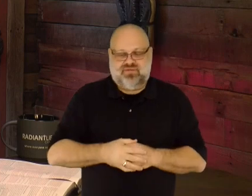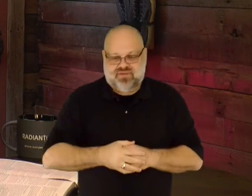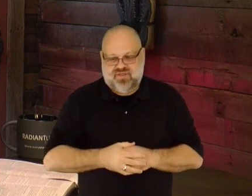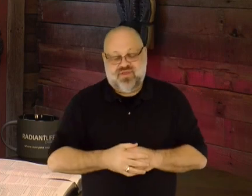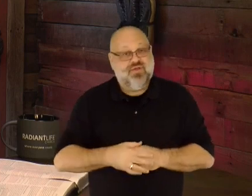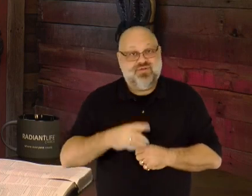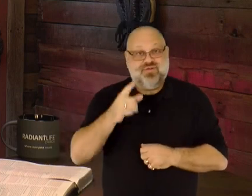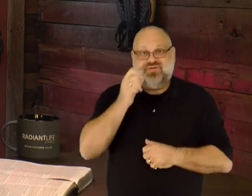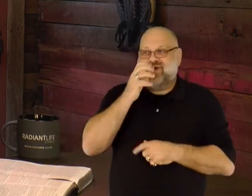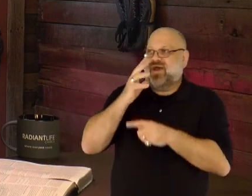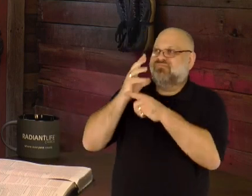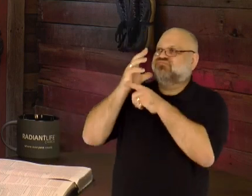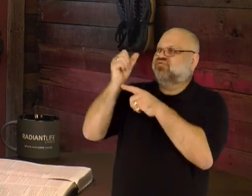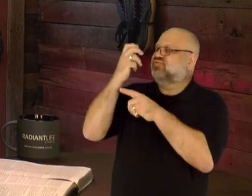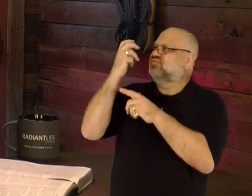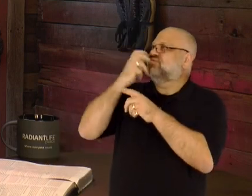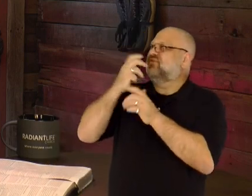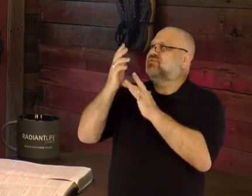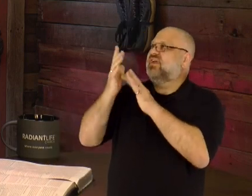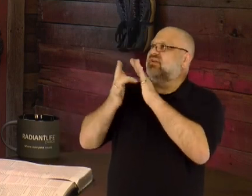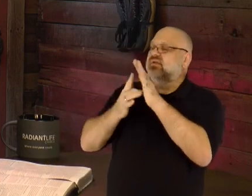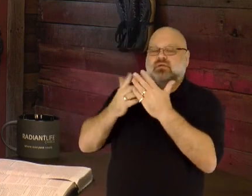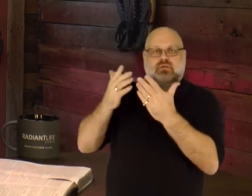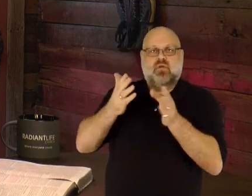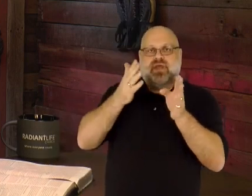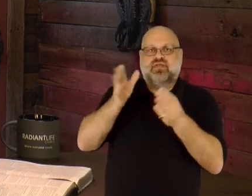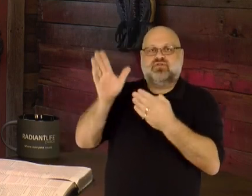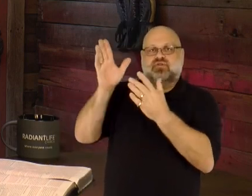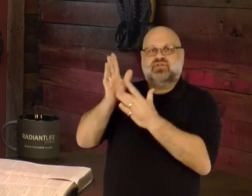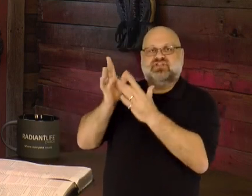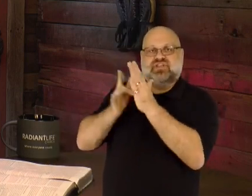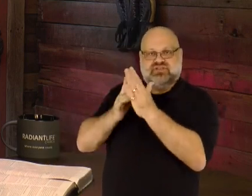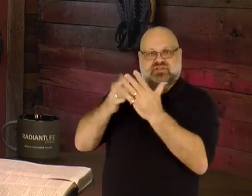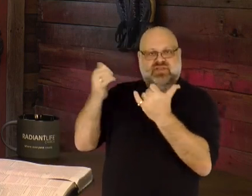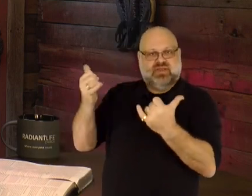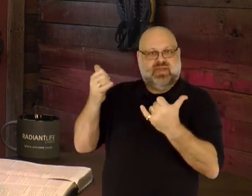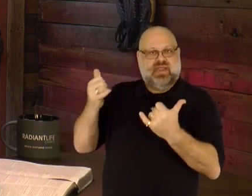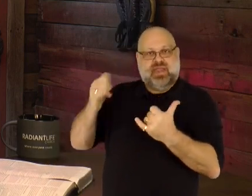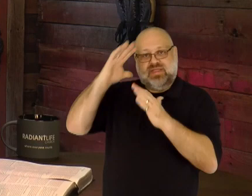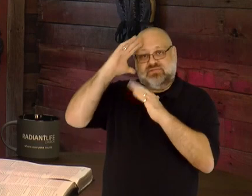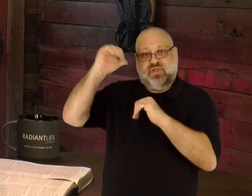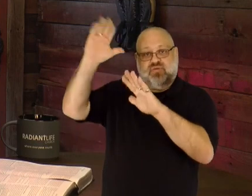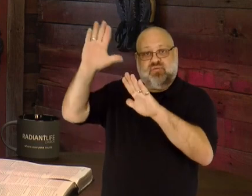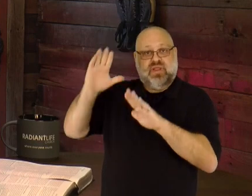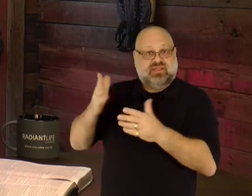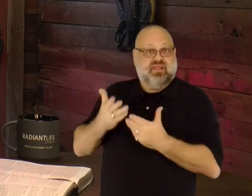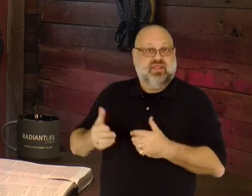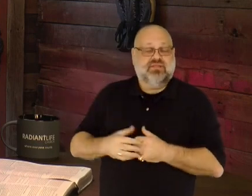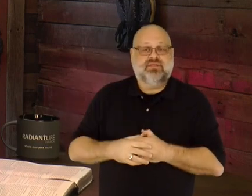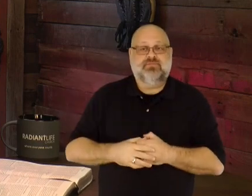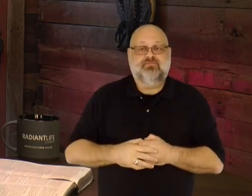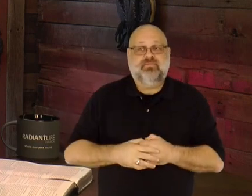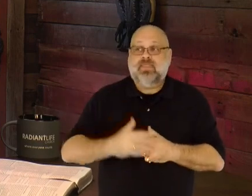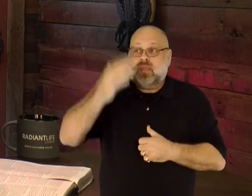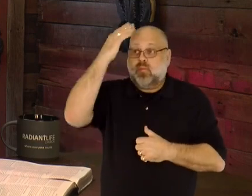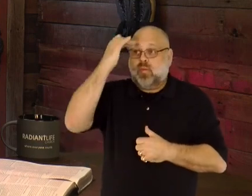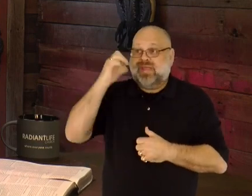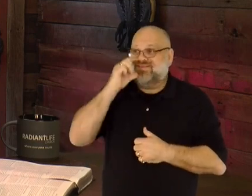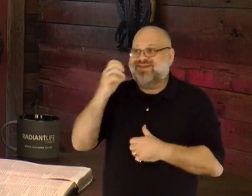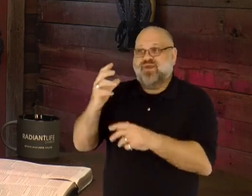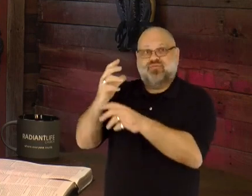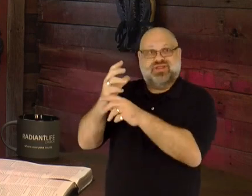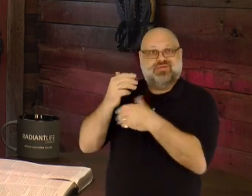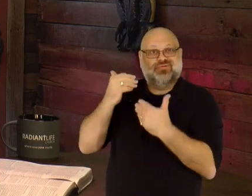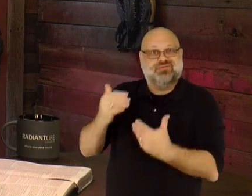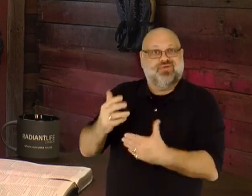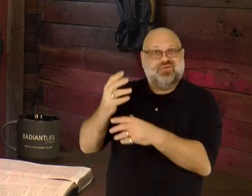not sold out for Jesus, why not turn to Jesus today and expect great things? Why not receive